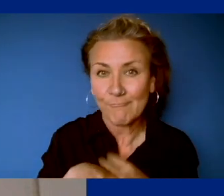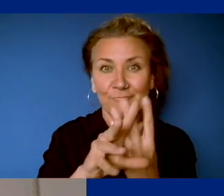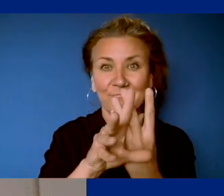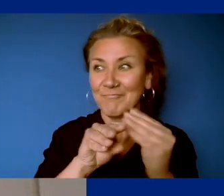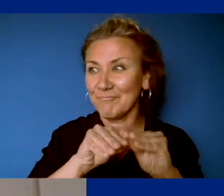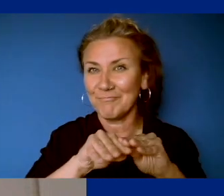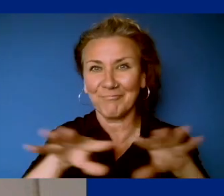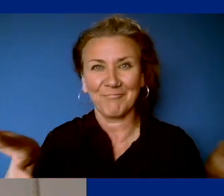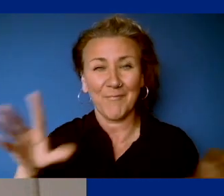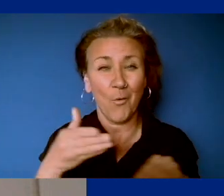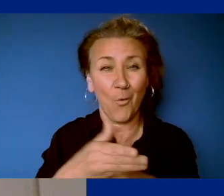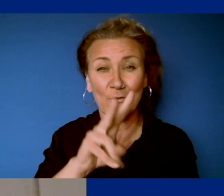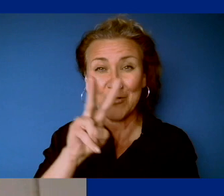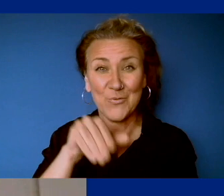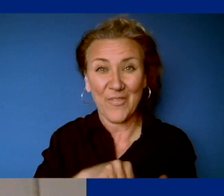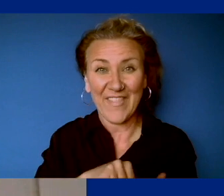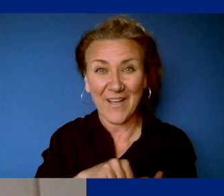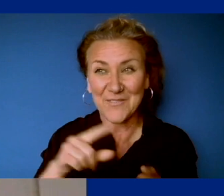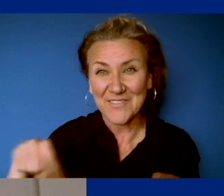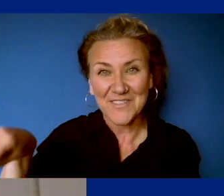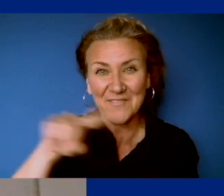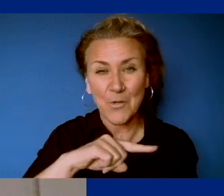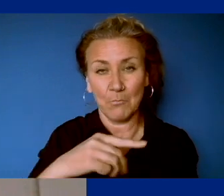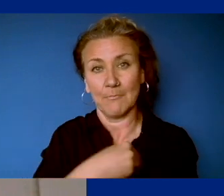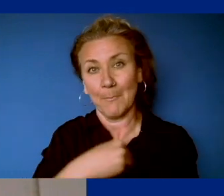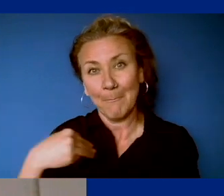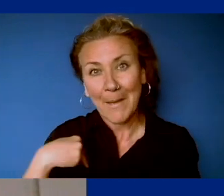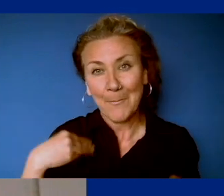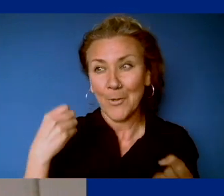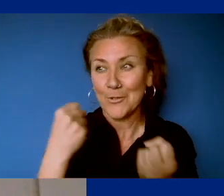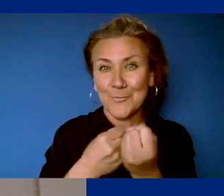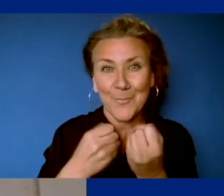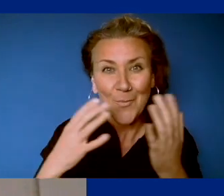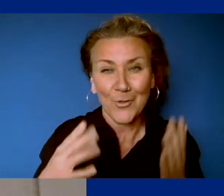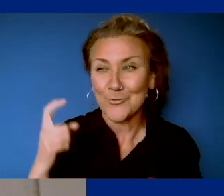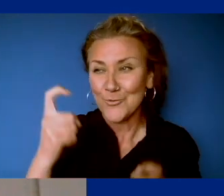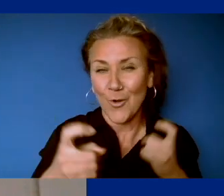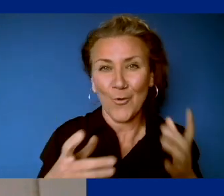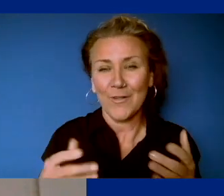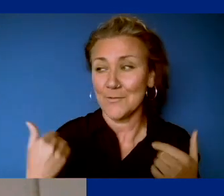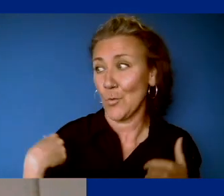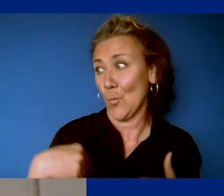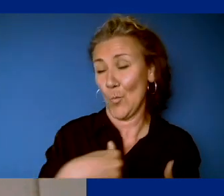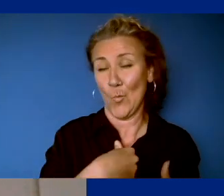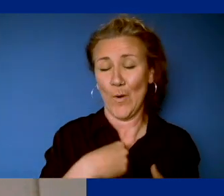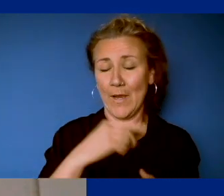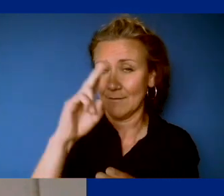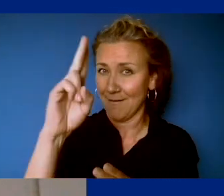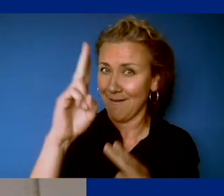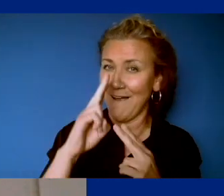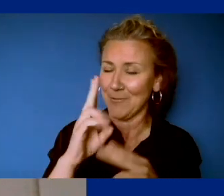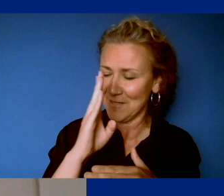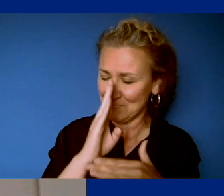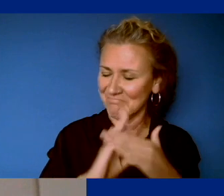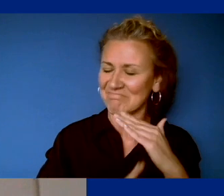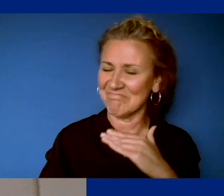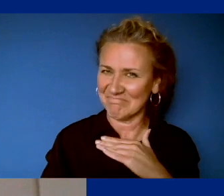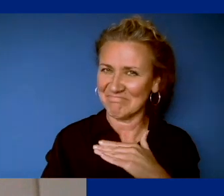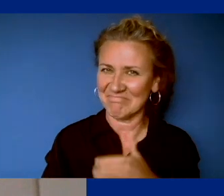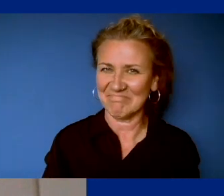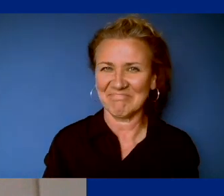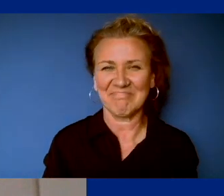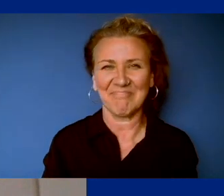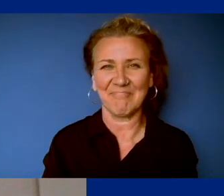more than 2,000 of you, the Foundation's members and supporters and donors, and we are deeply honored, very humbled, and